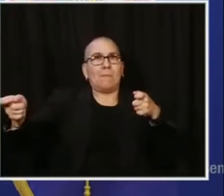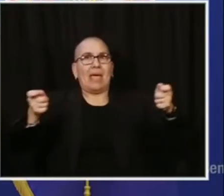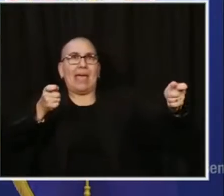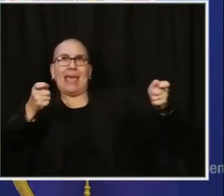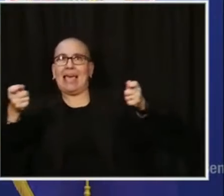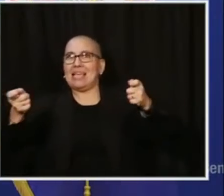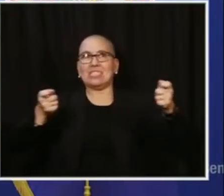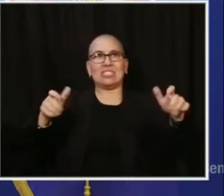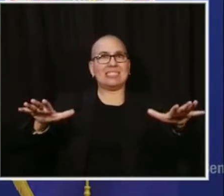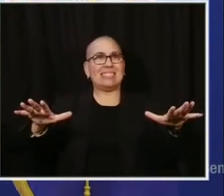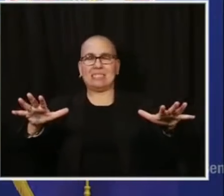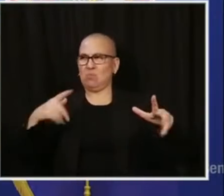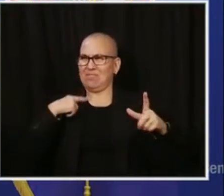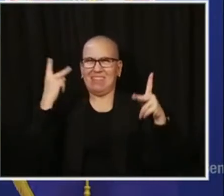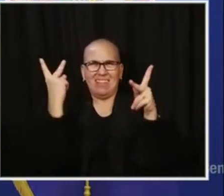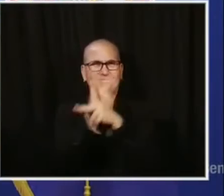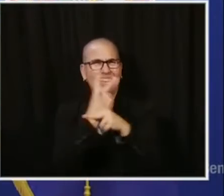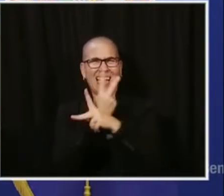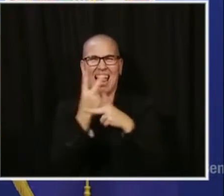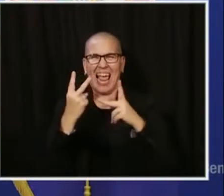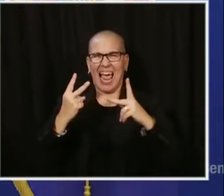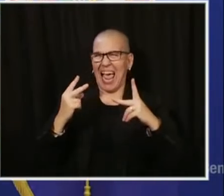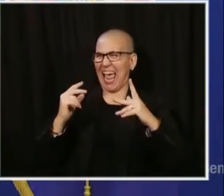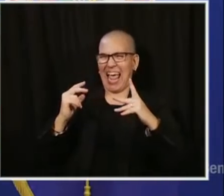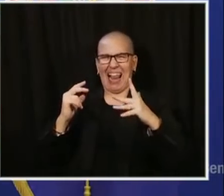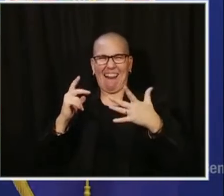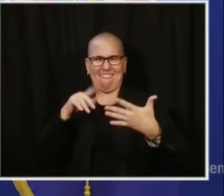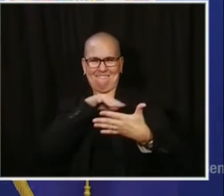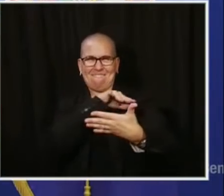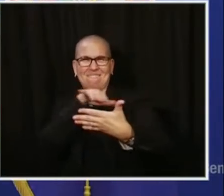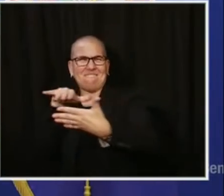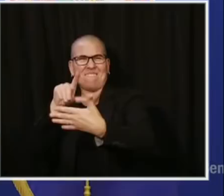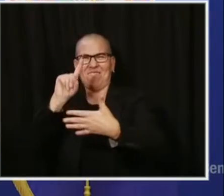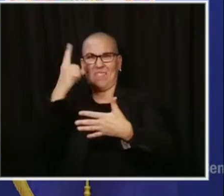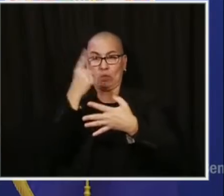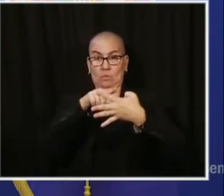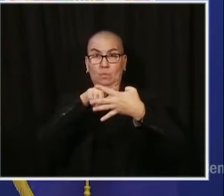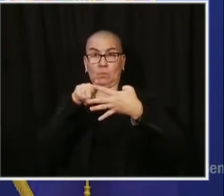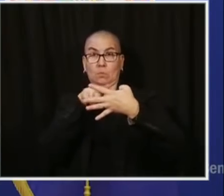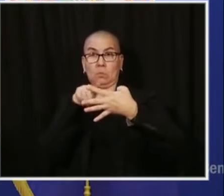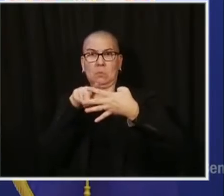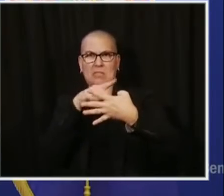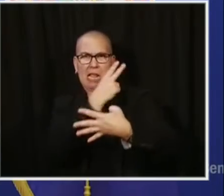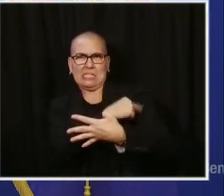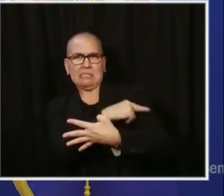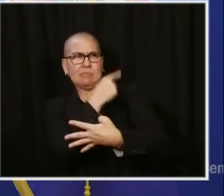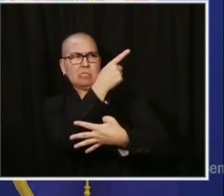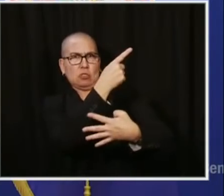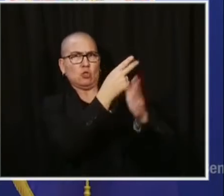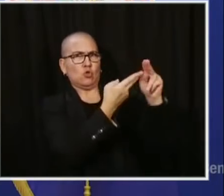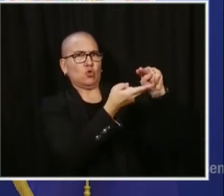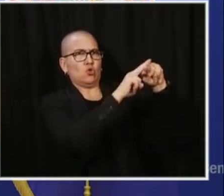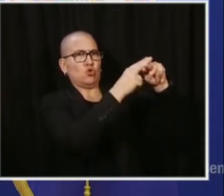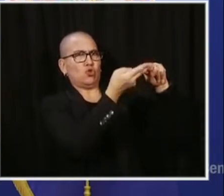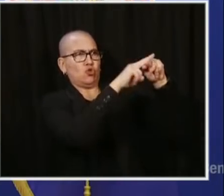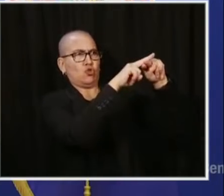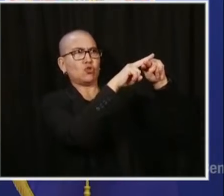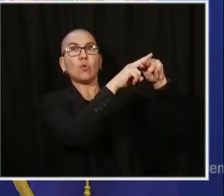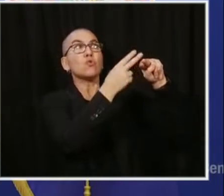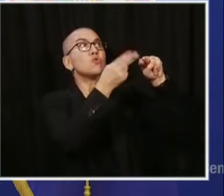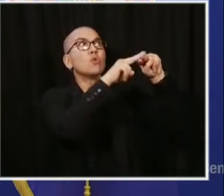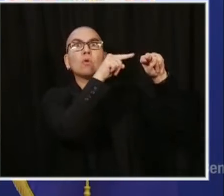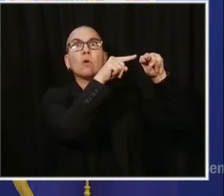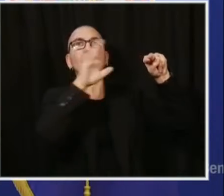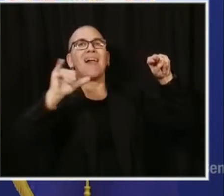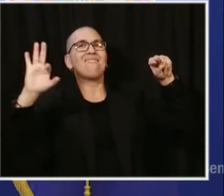the first weeks of December tend to be the peak hospitalization periods for flu, and we're starting into that